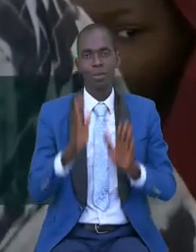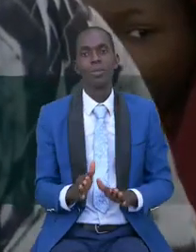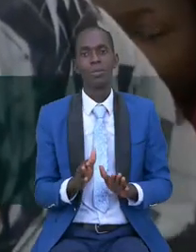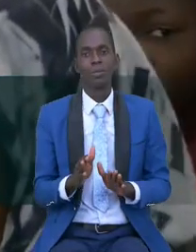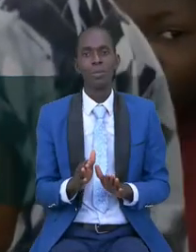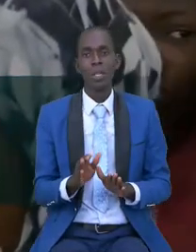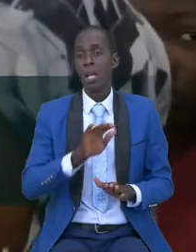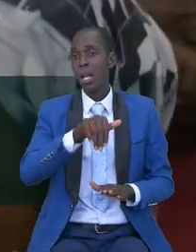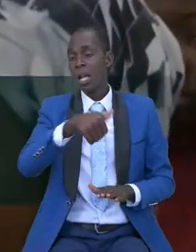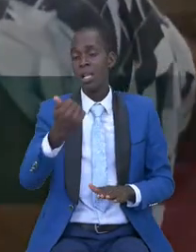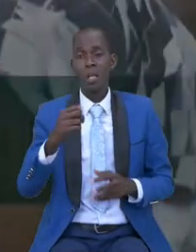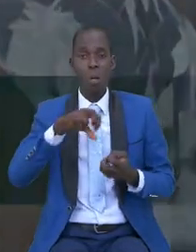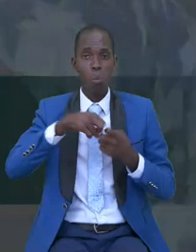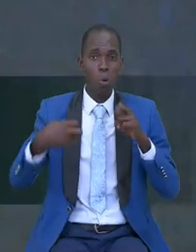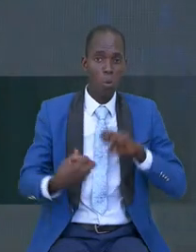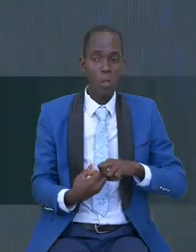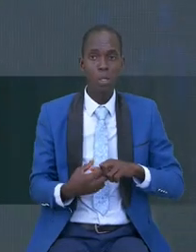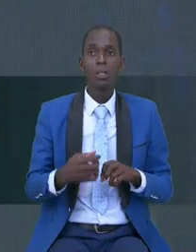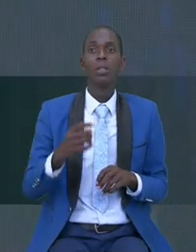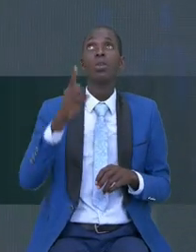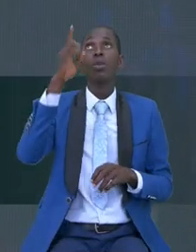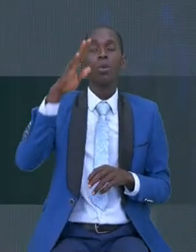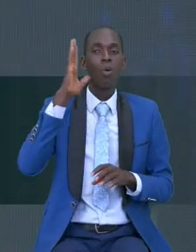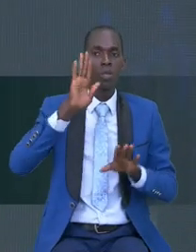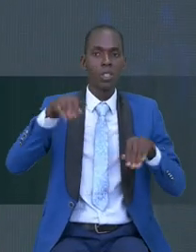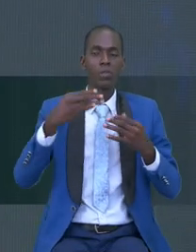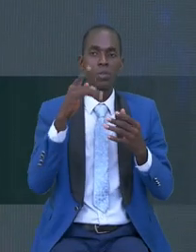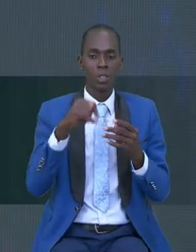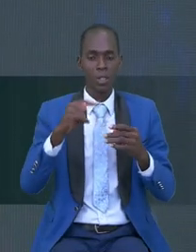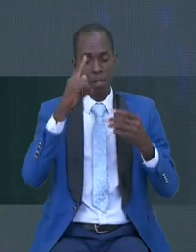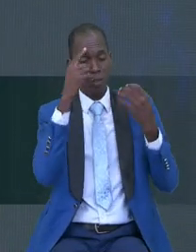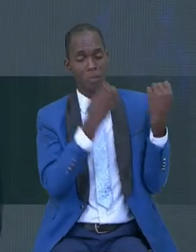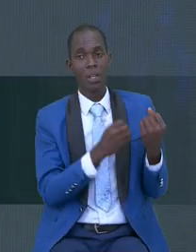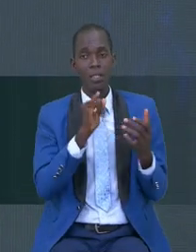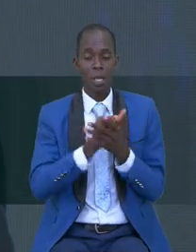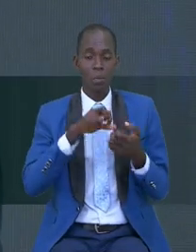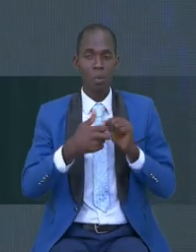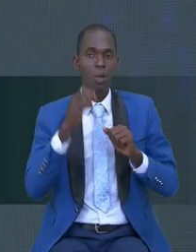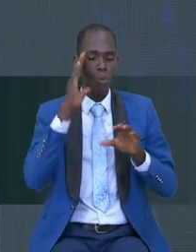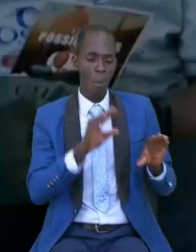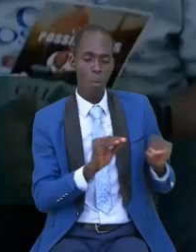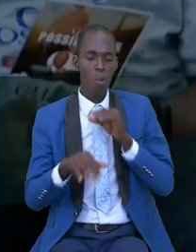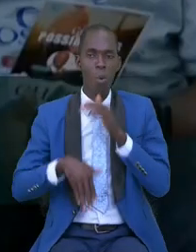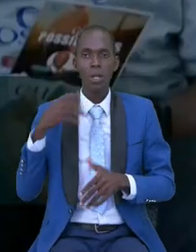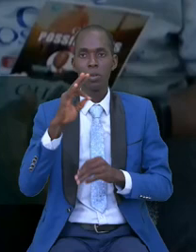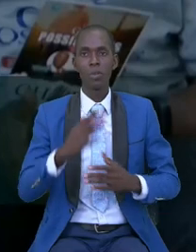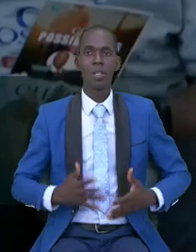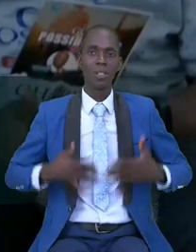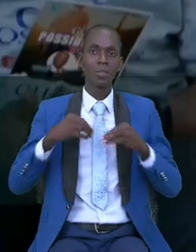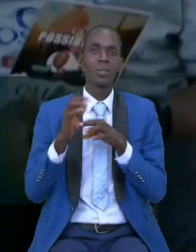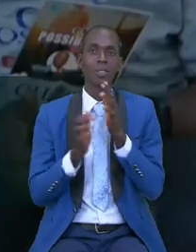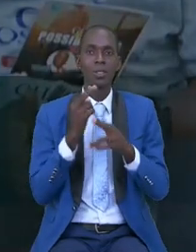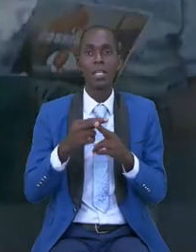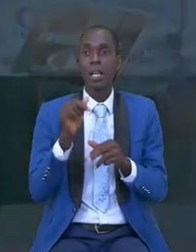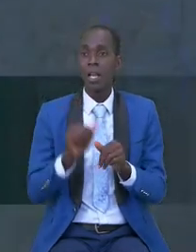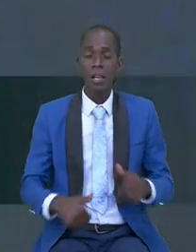Any mountain, God will give you the faith, that mountain will move out of your life. Any